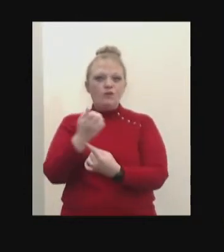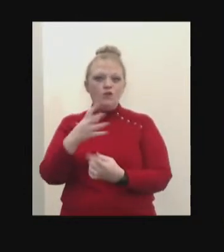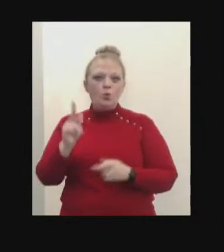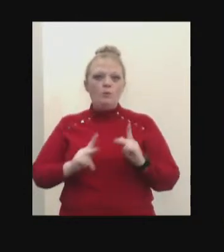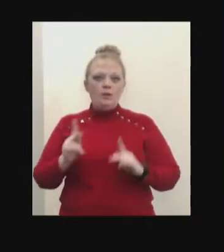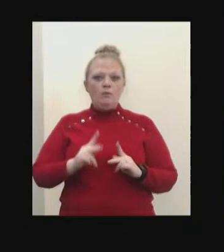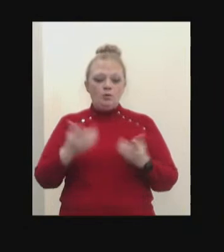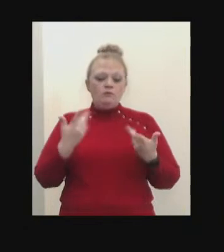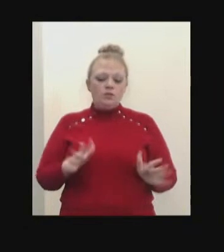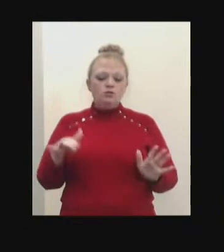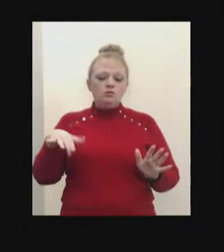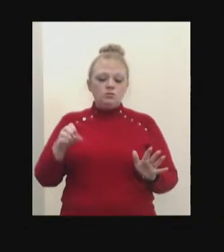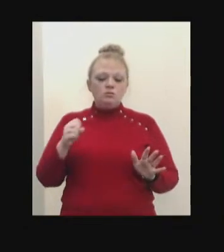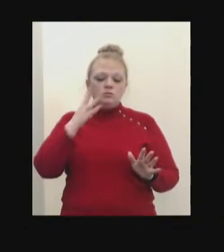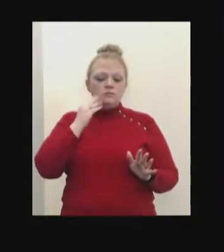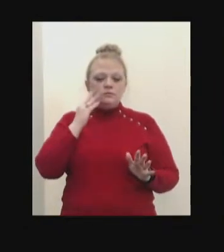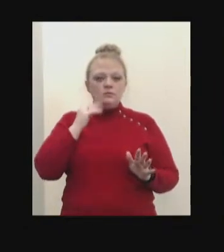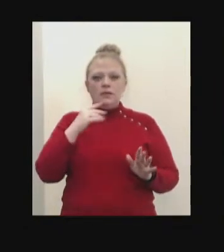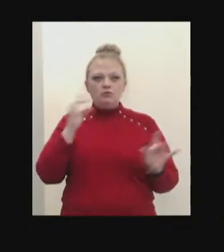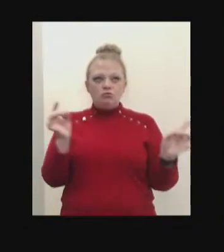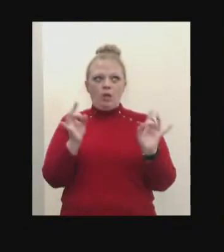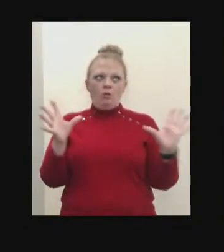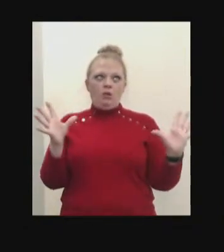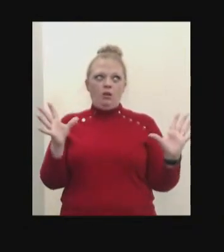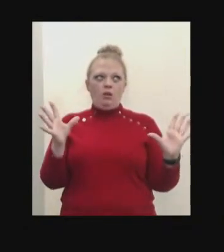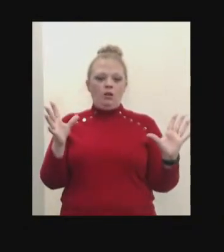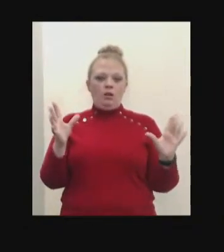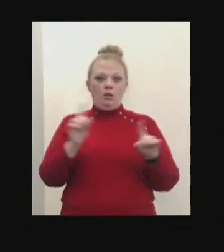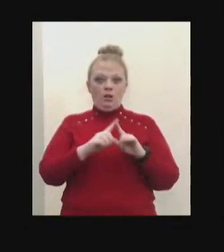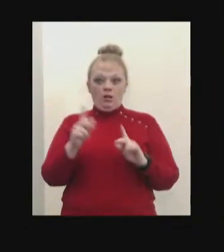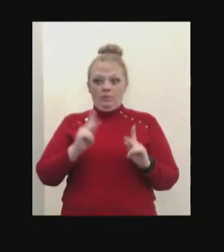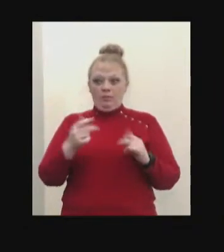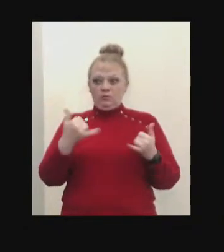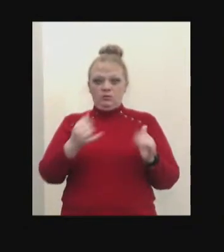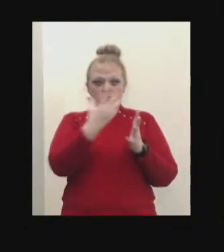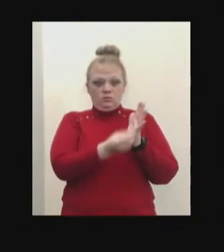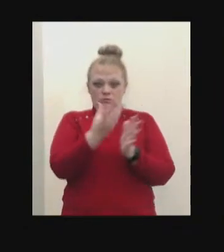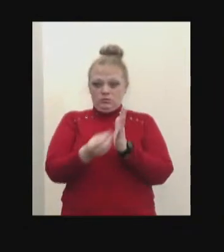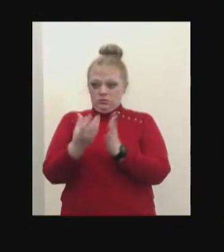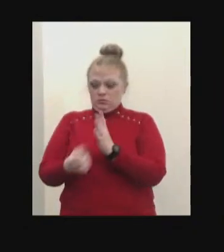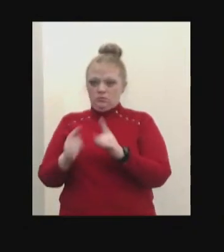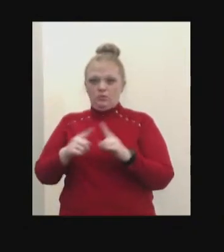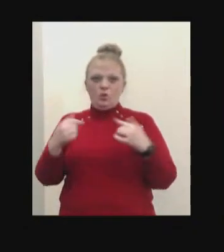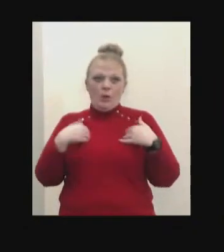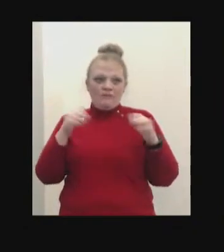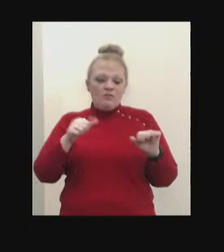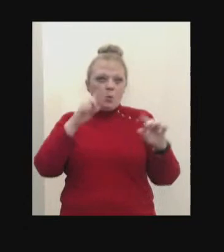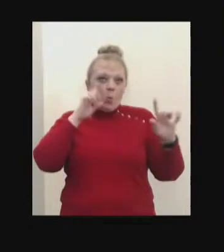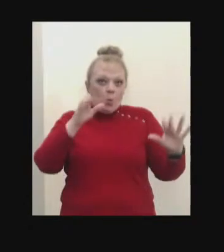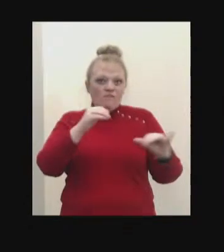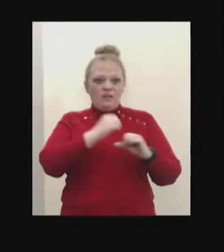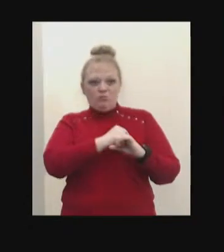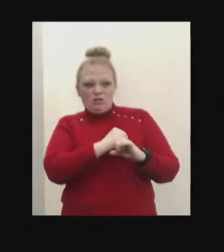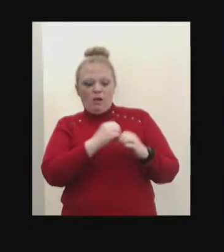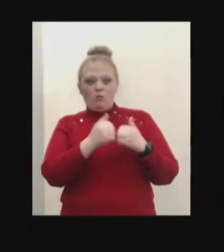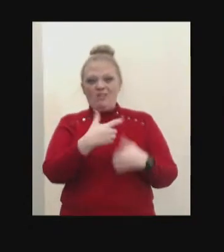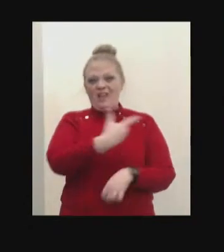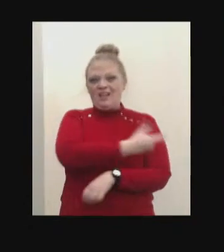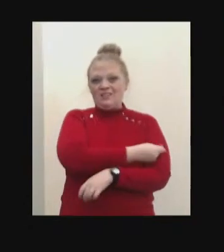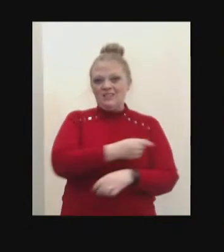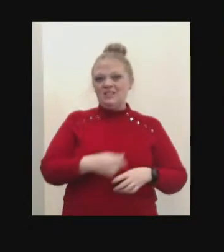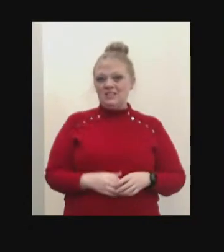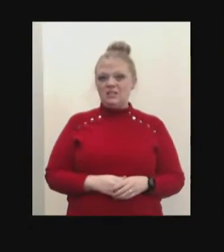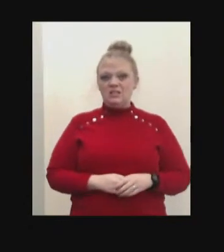just terrible at this point where we're still losing individuals when we have the ability, hopefully, to protect them with vaccines. The